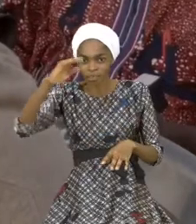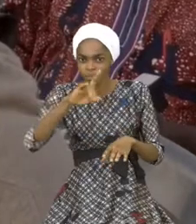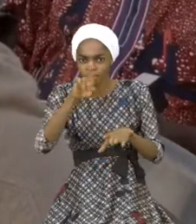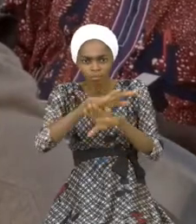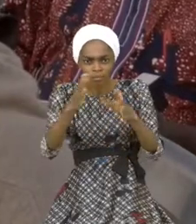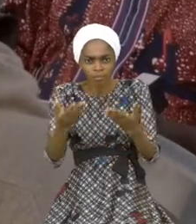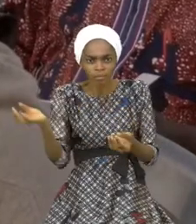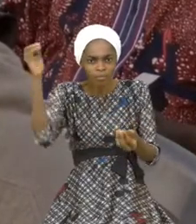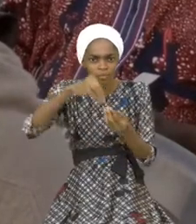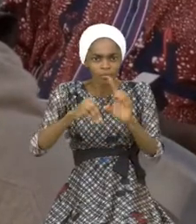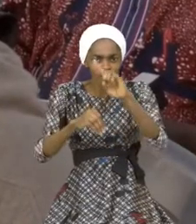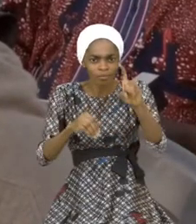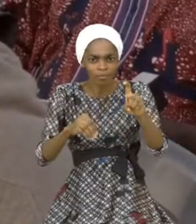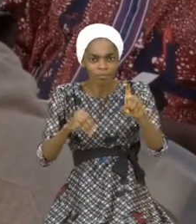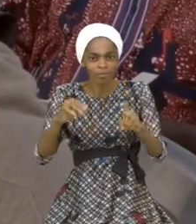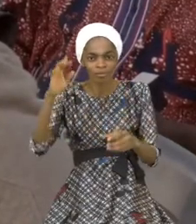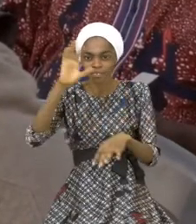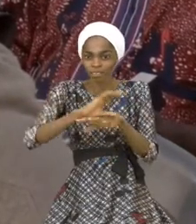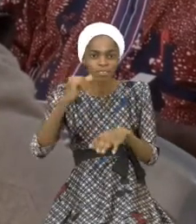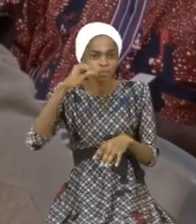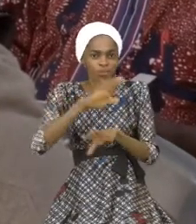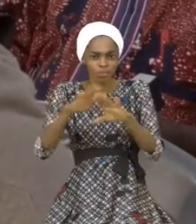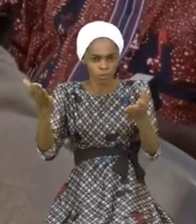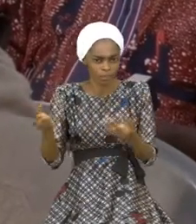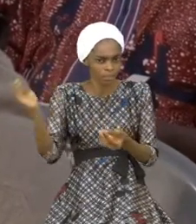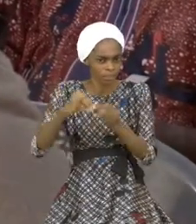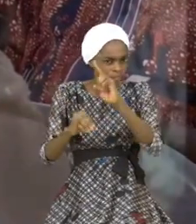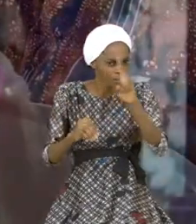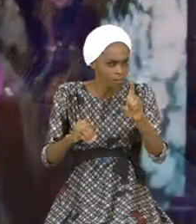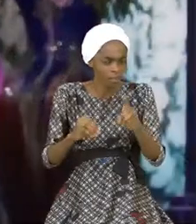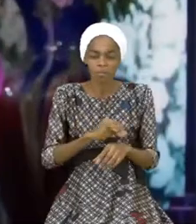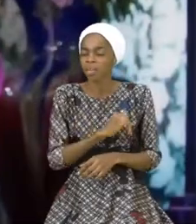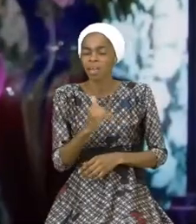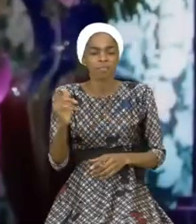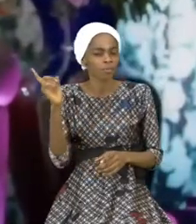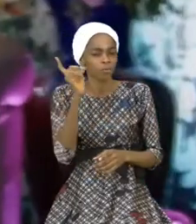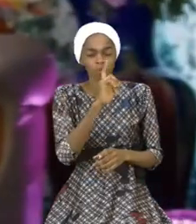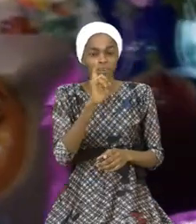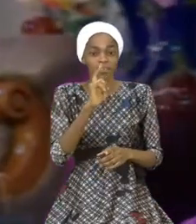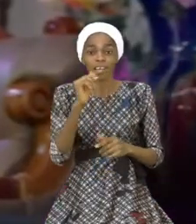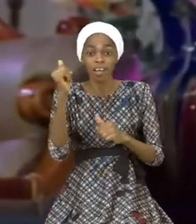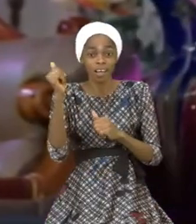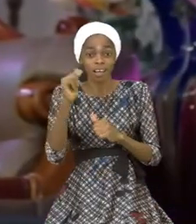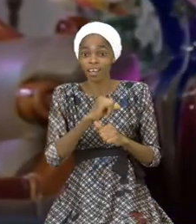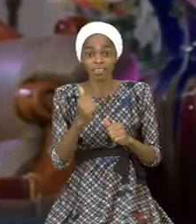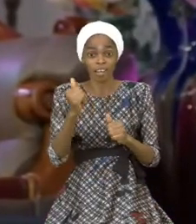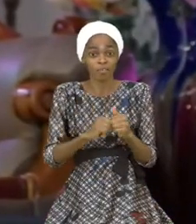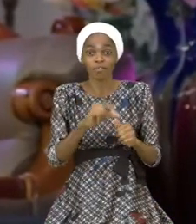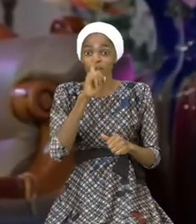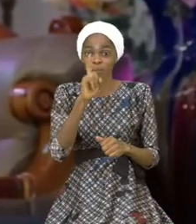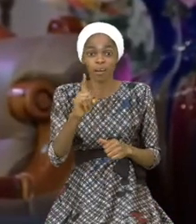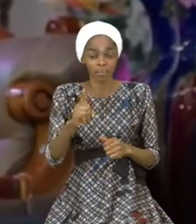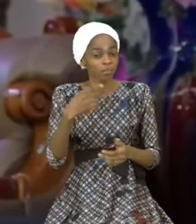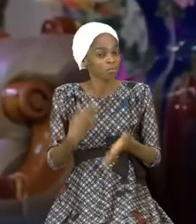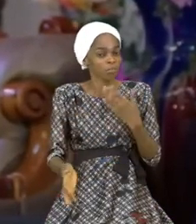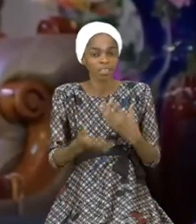woman, don't you want addition? Everyone, no matter where you are, and no matter where you are